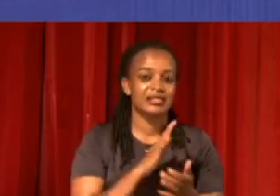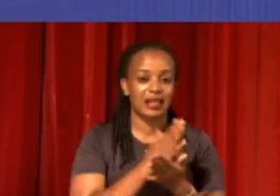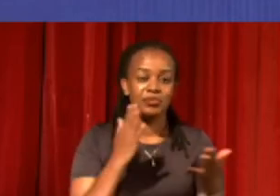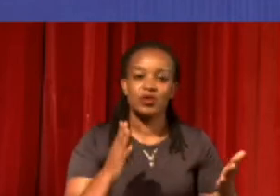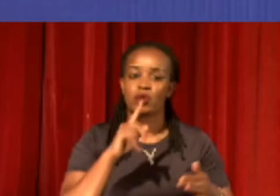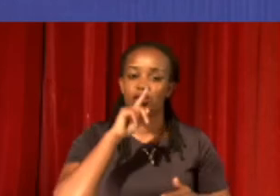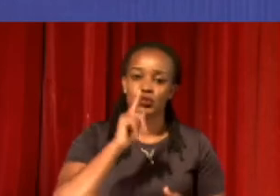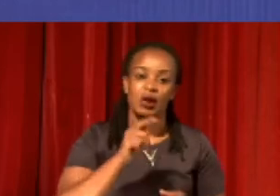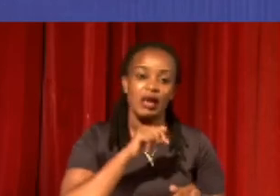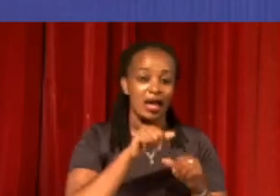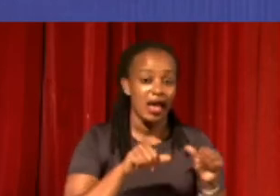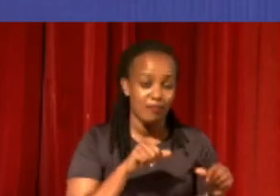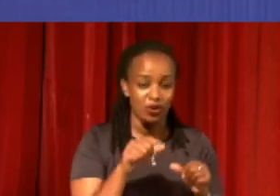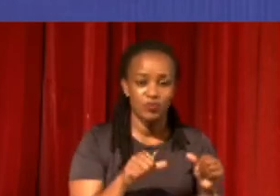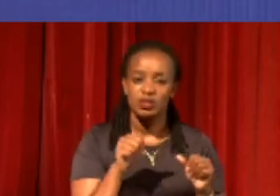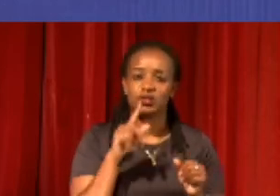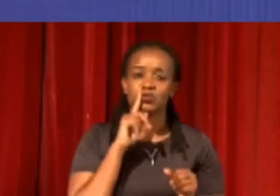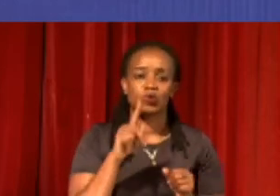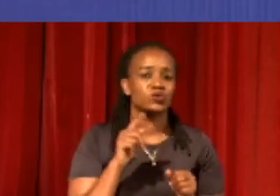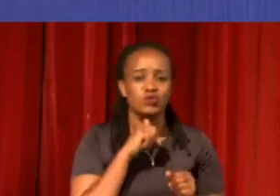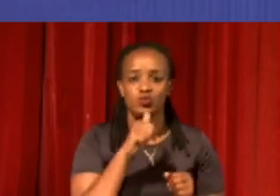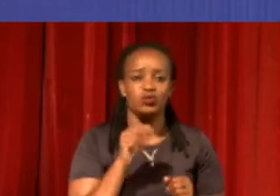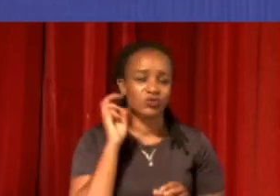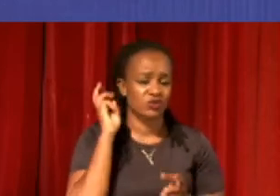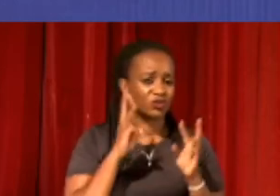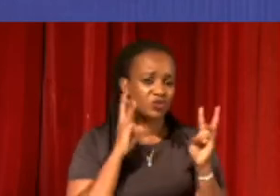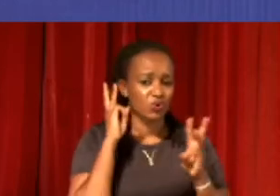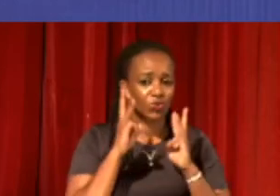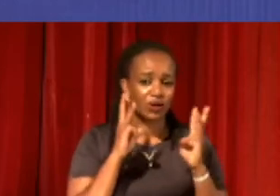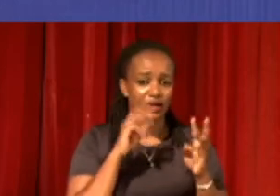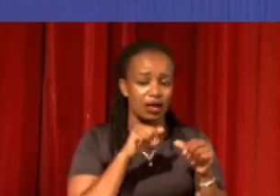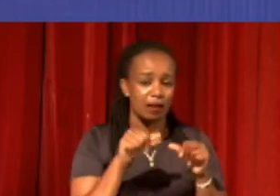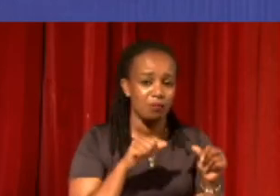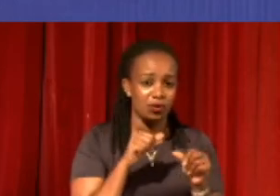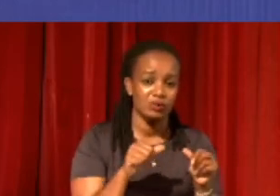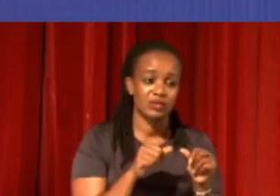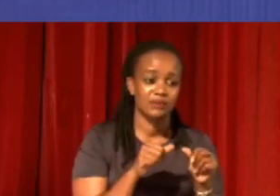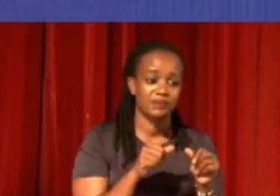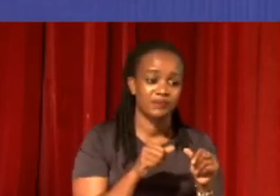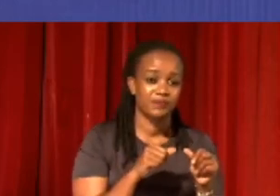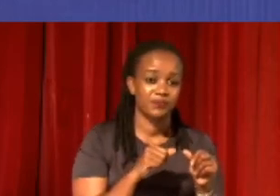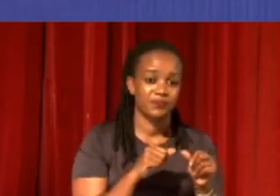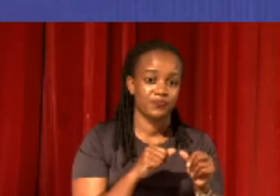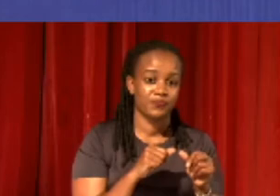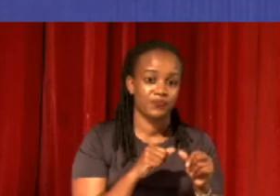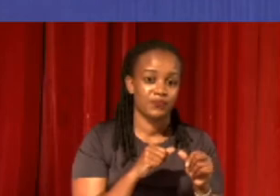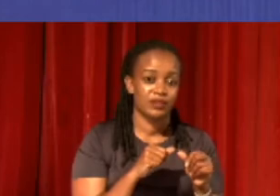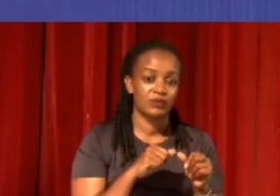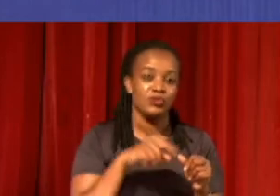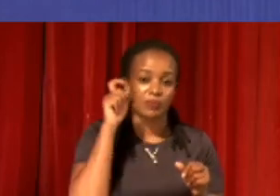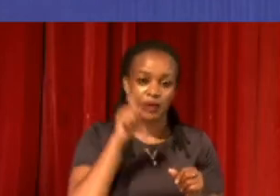There's a term procurement people use. I'm not a procurement person, but there's a term they say, once you have that document, you're as good